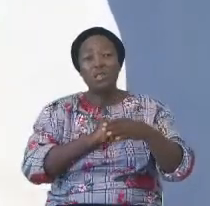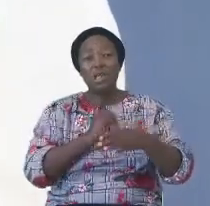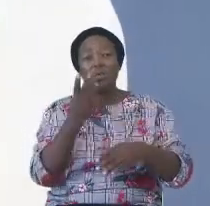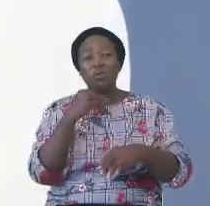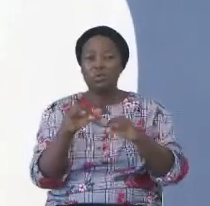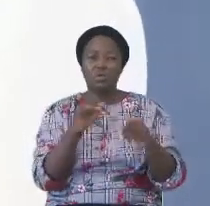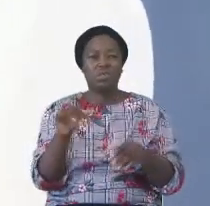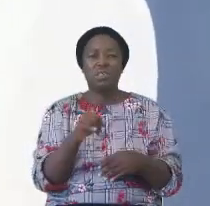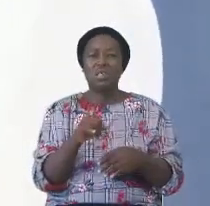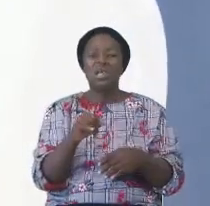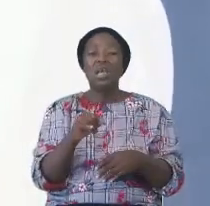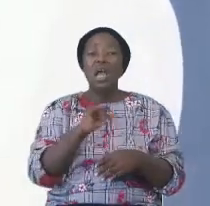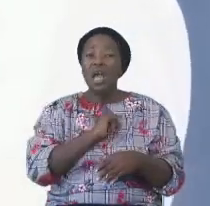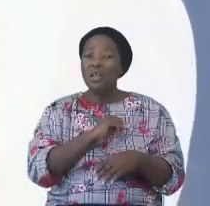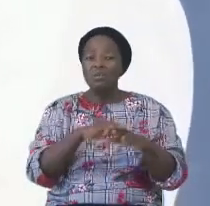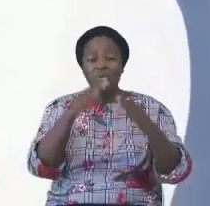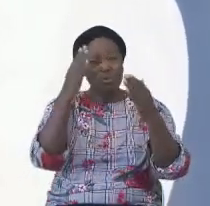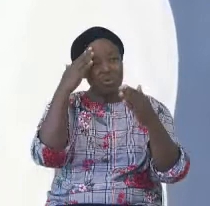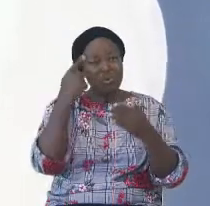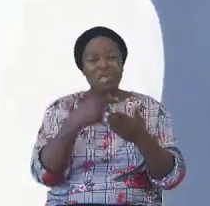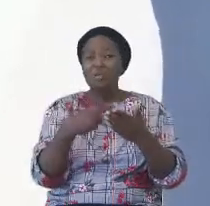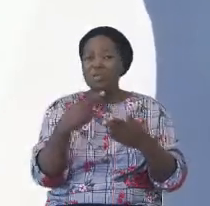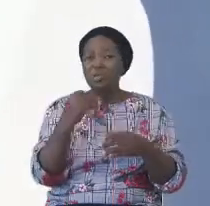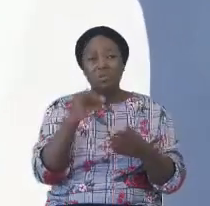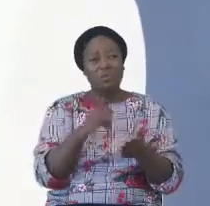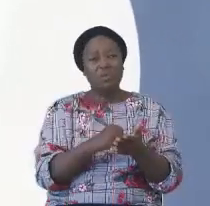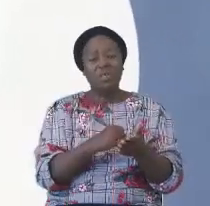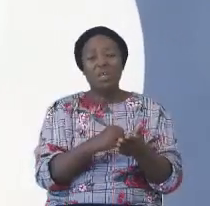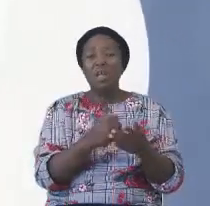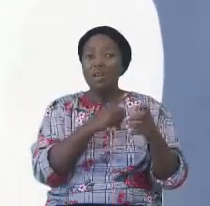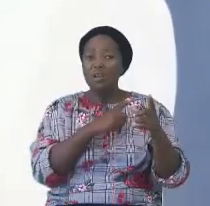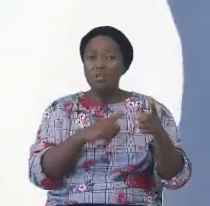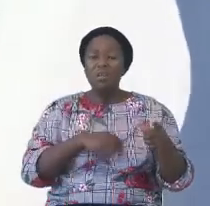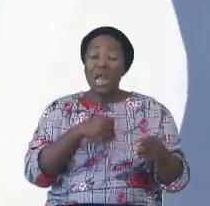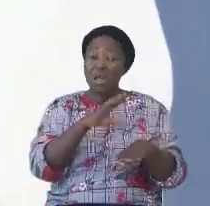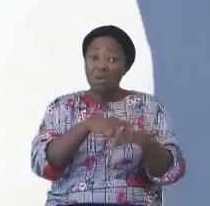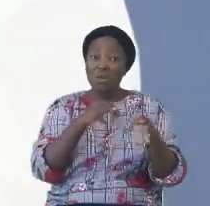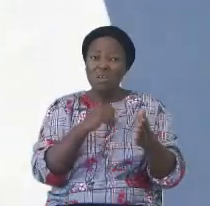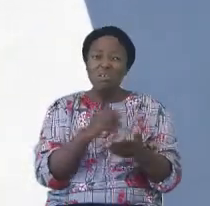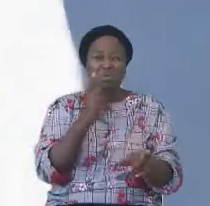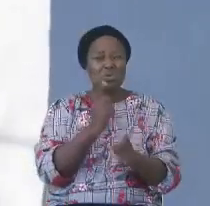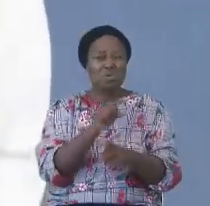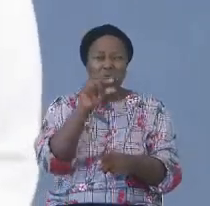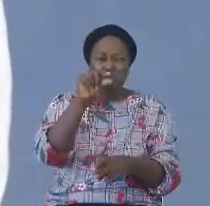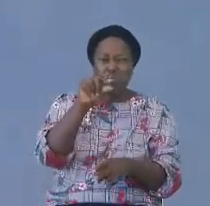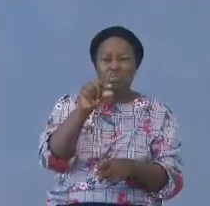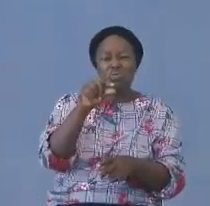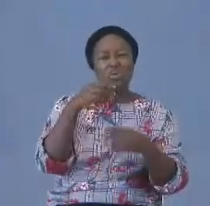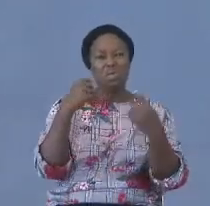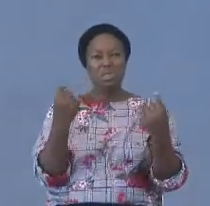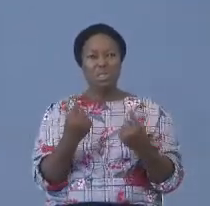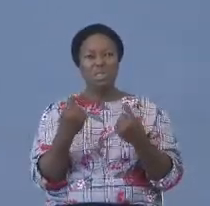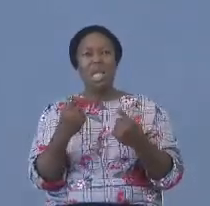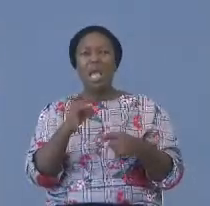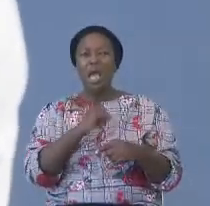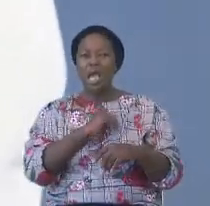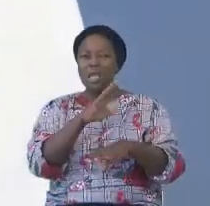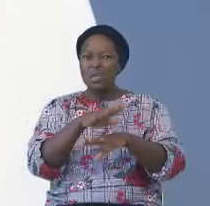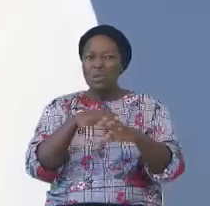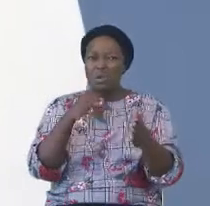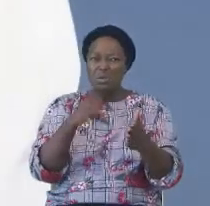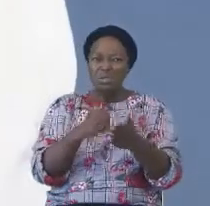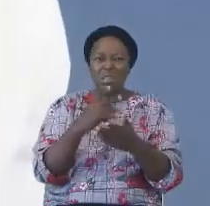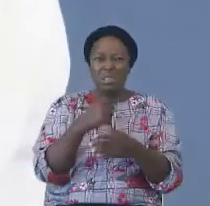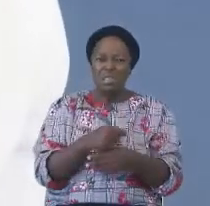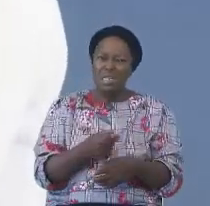because I was ignorant of the consequence of what I was doing. I called it a